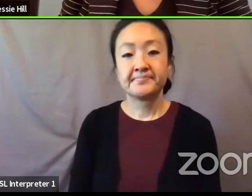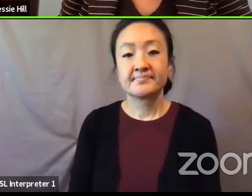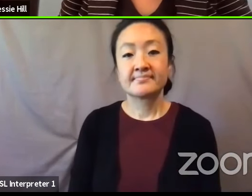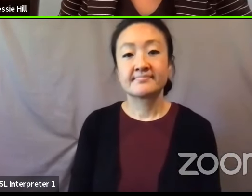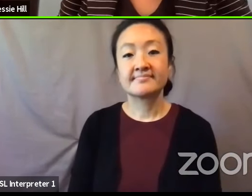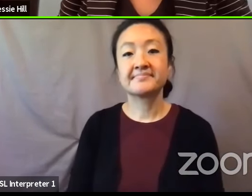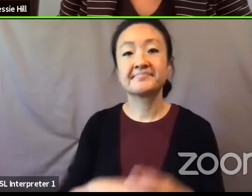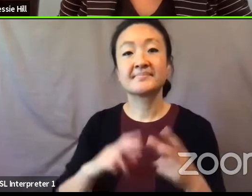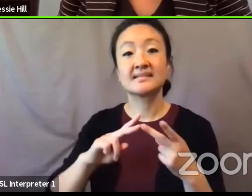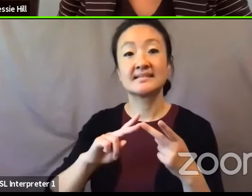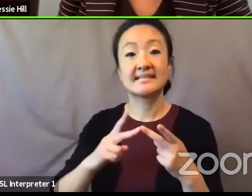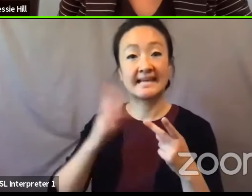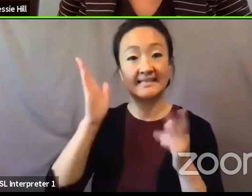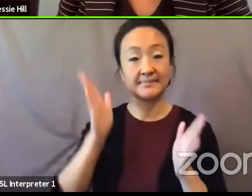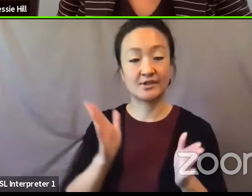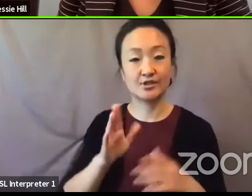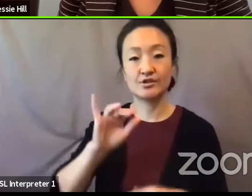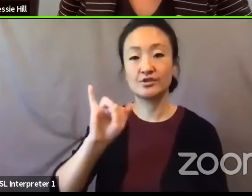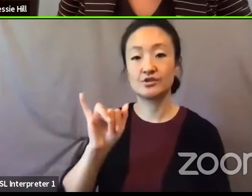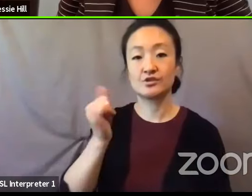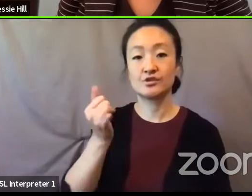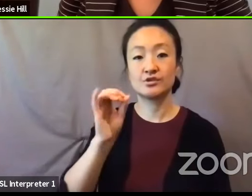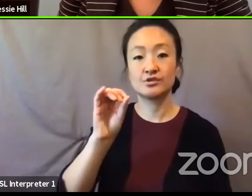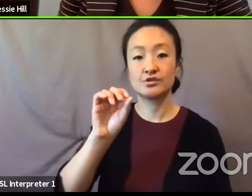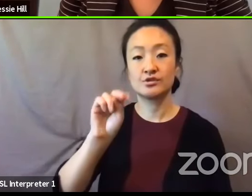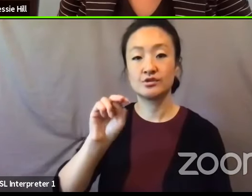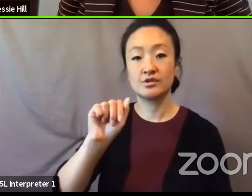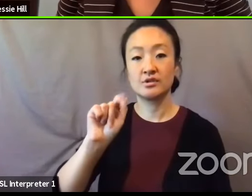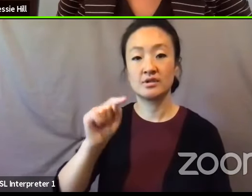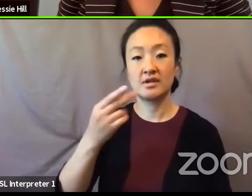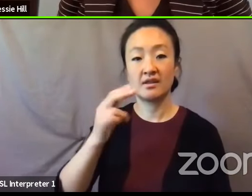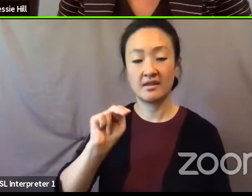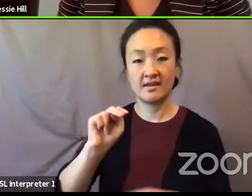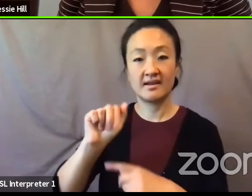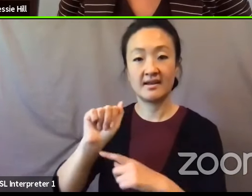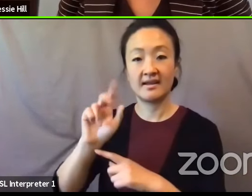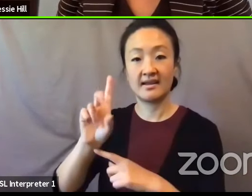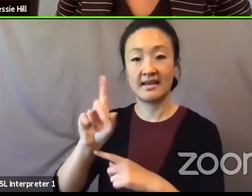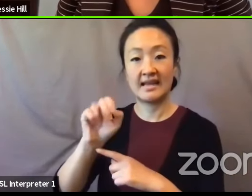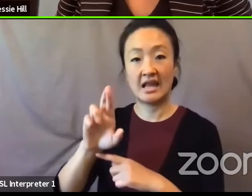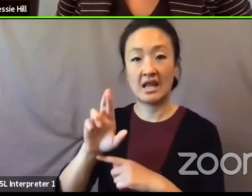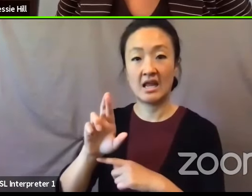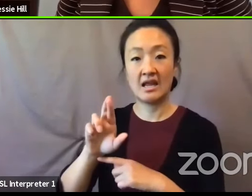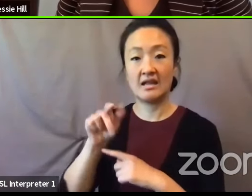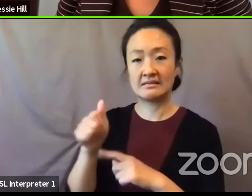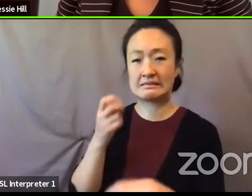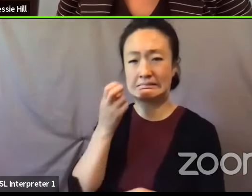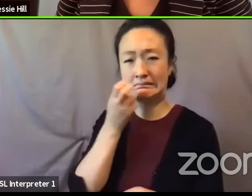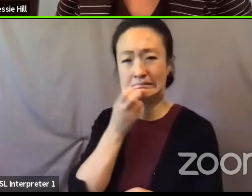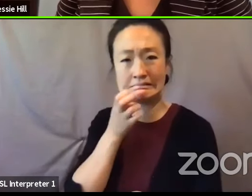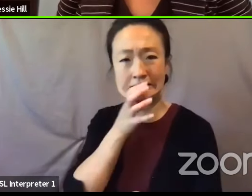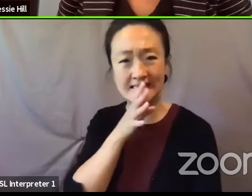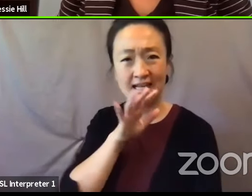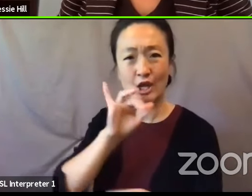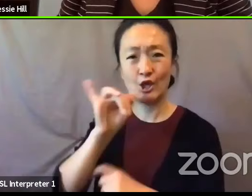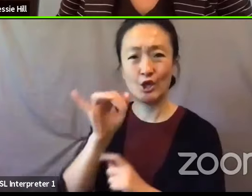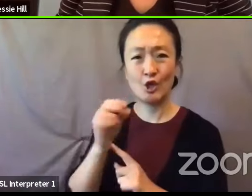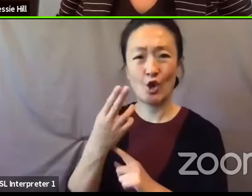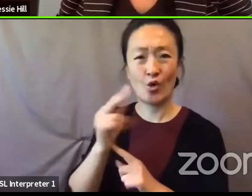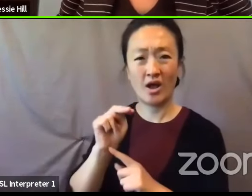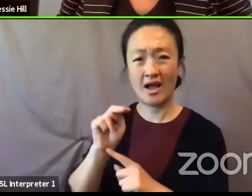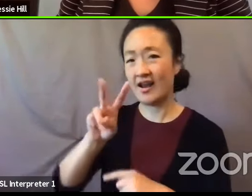Our second speaker, Jonathan Adler, is the Johann Verhey, I never know if I'm pronouncing it